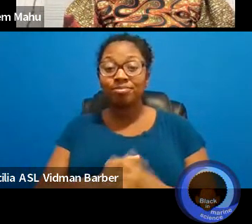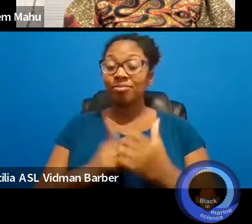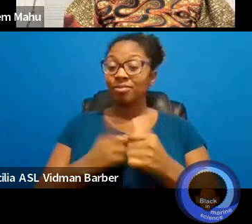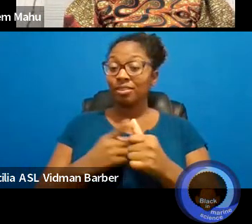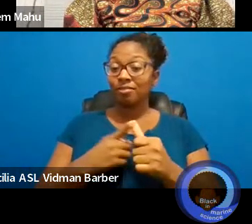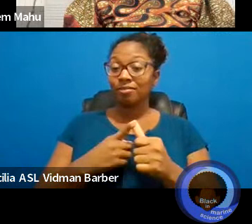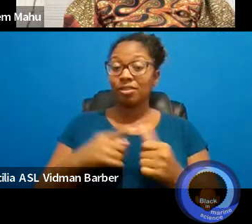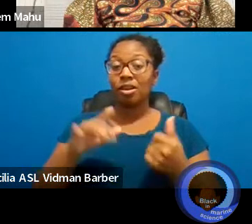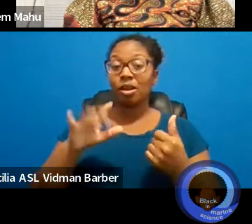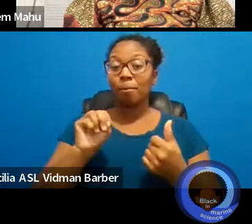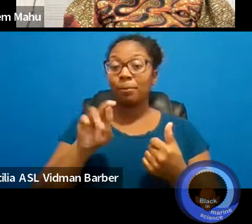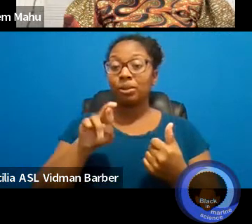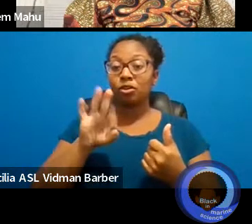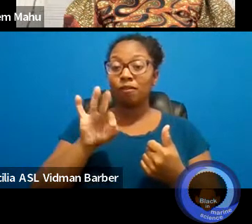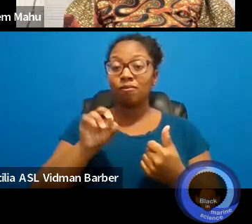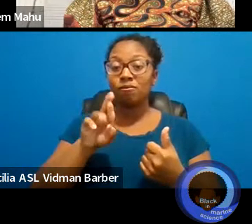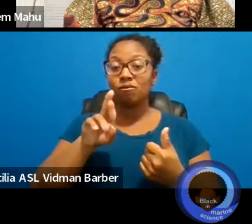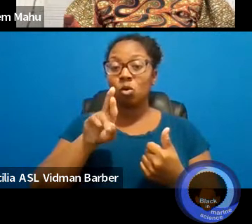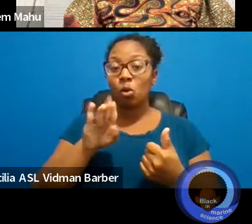Mr. Forbi Perise.